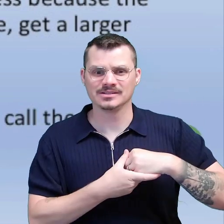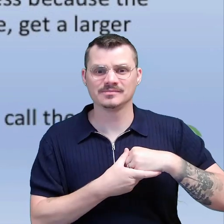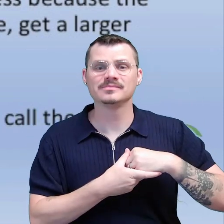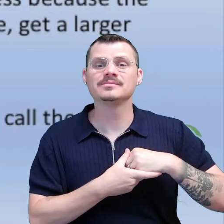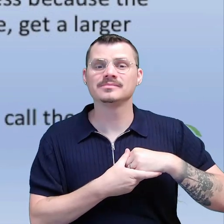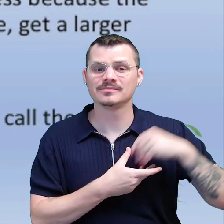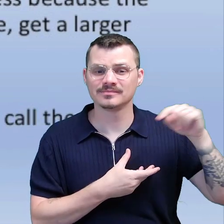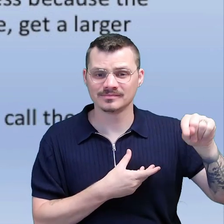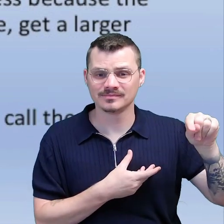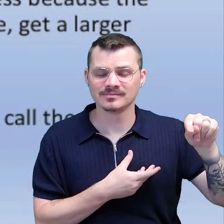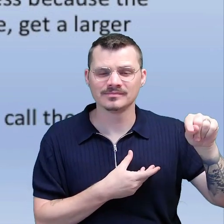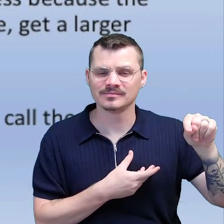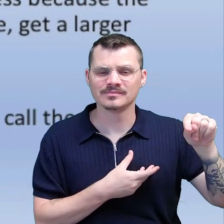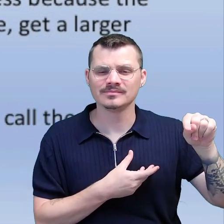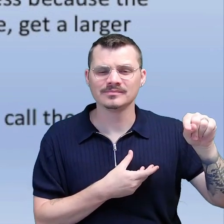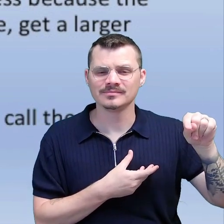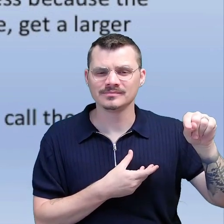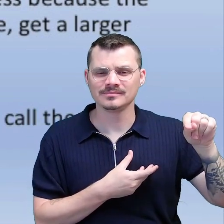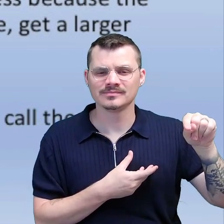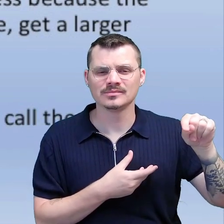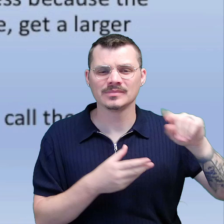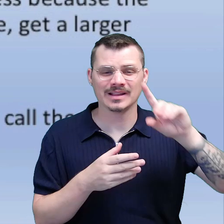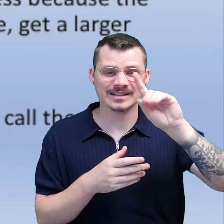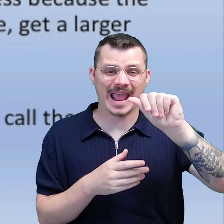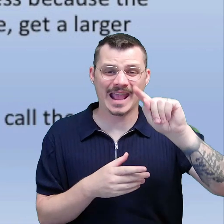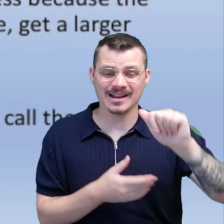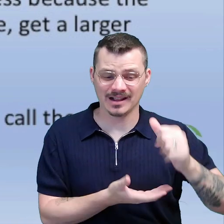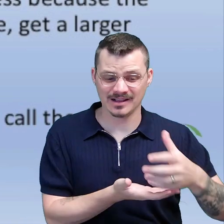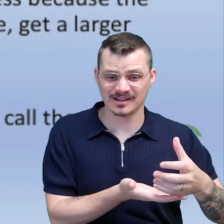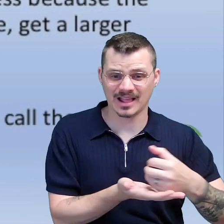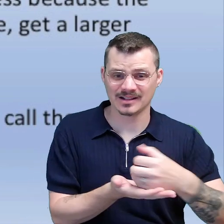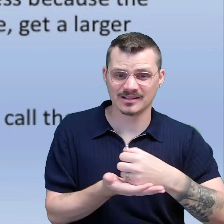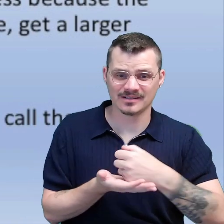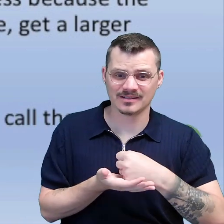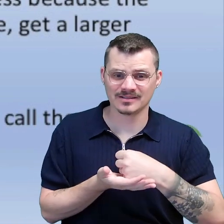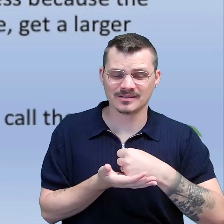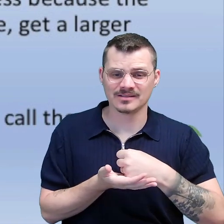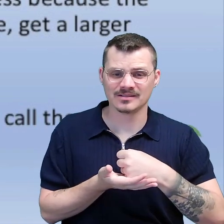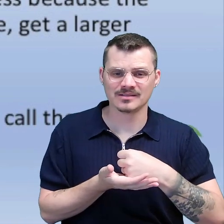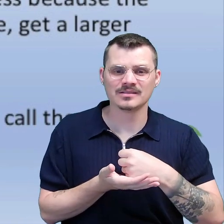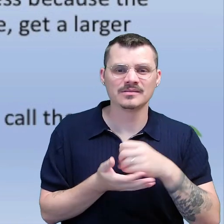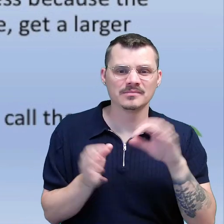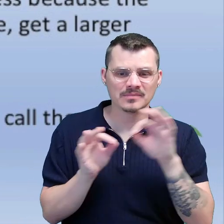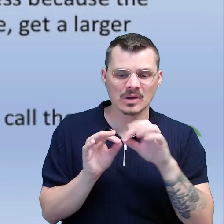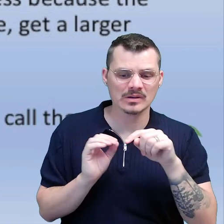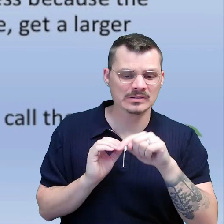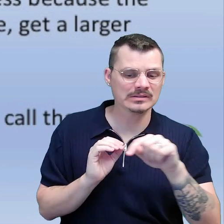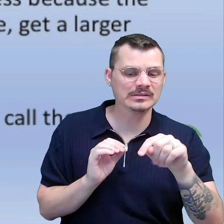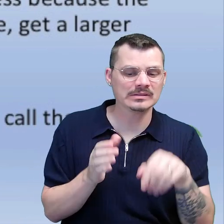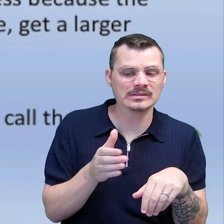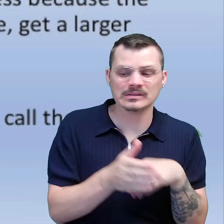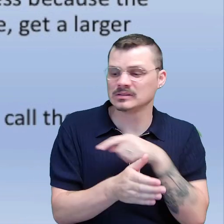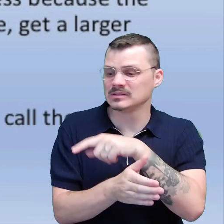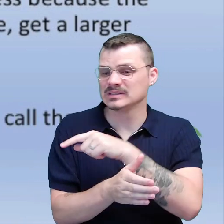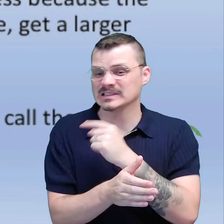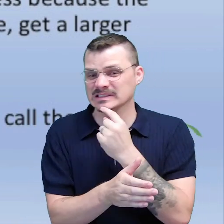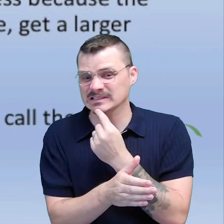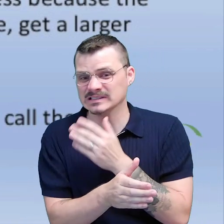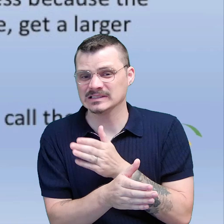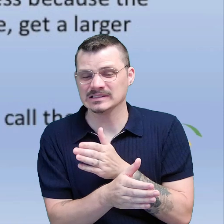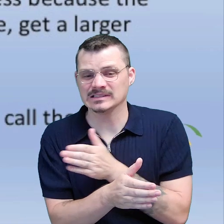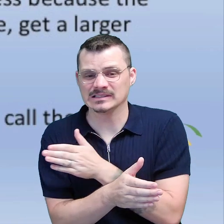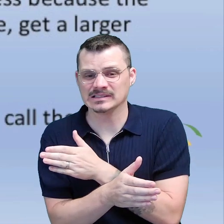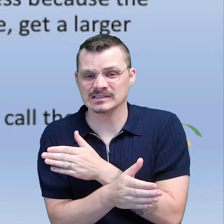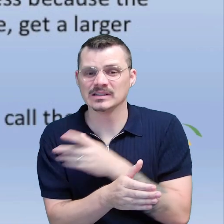start to get data that are not very impressive, So to keep selling the